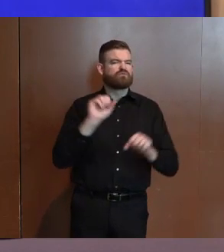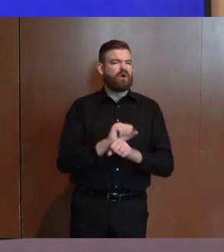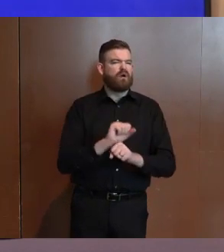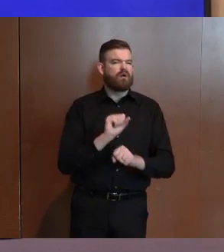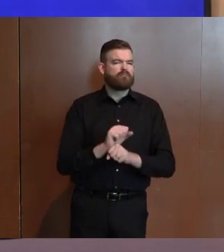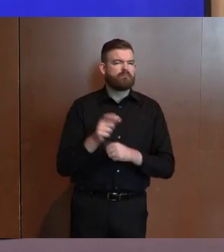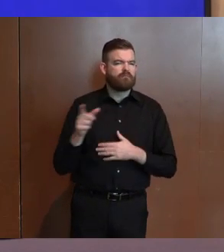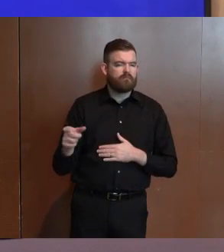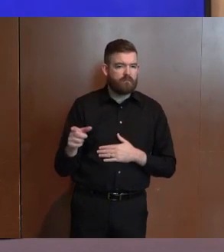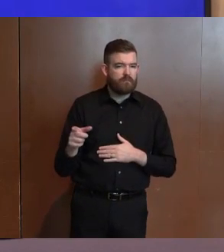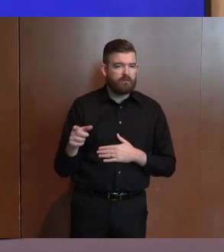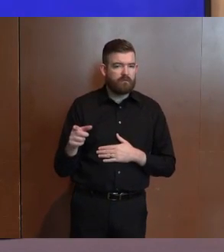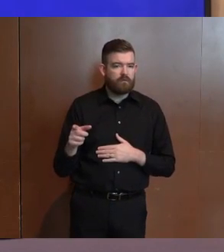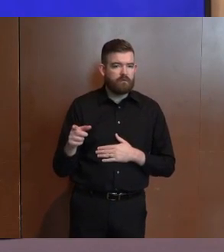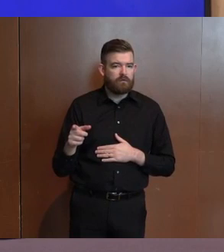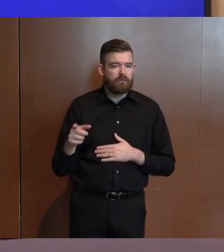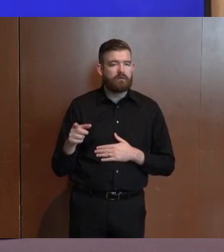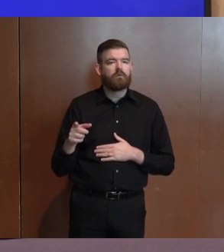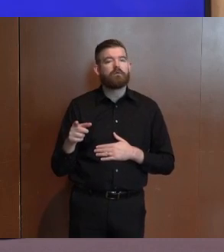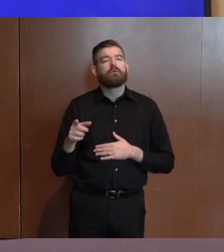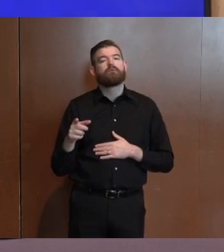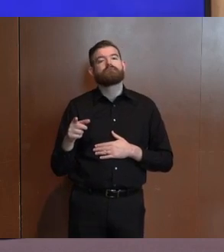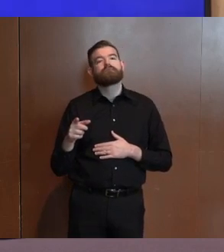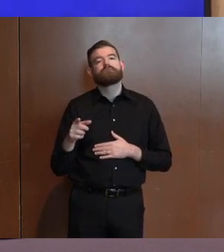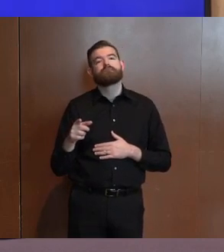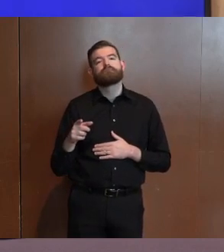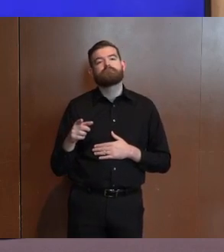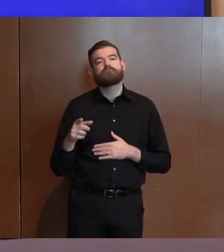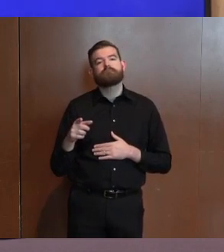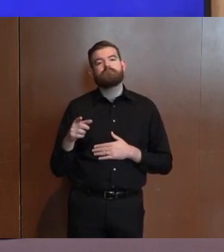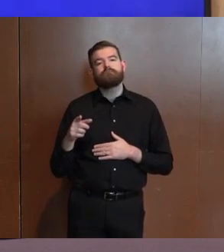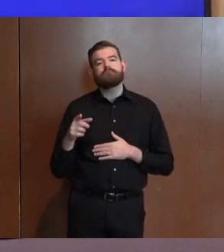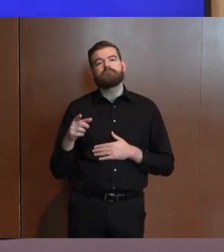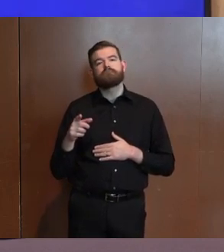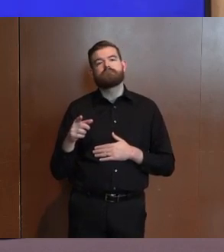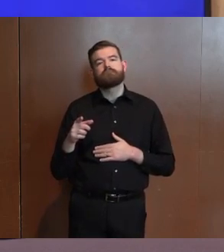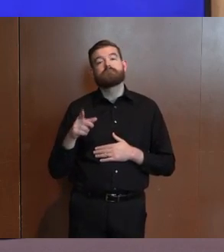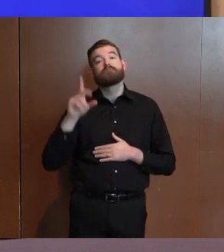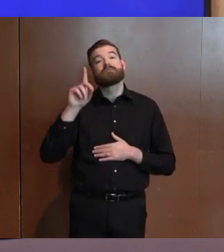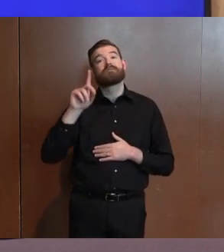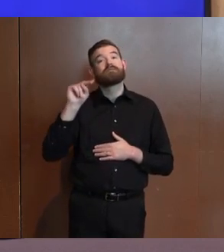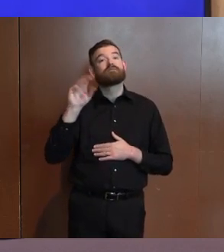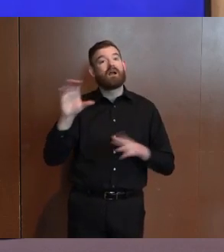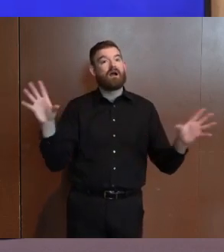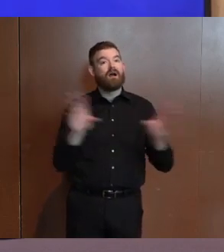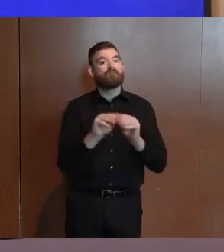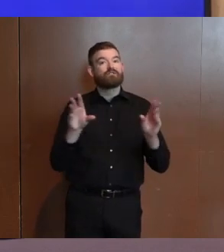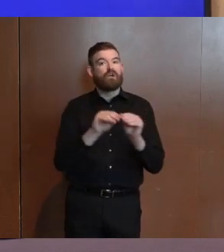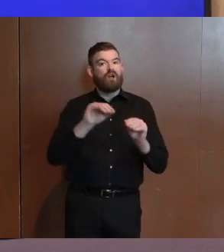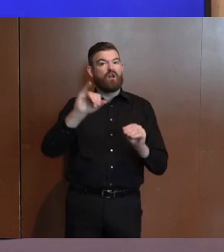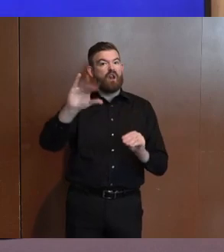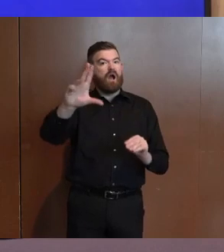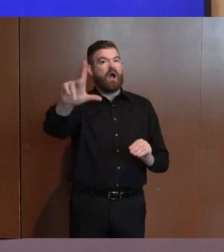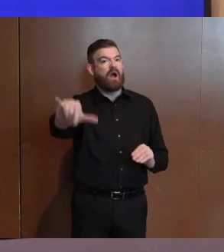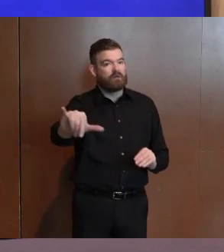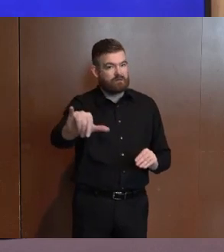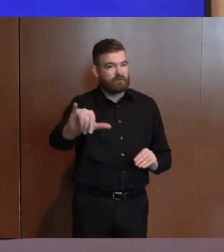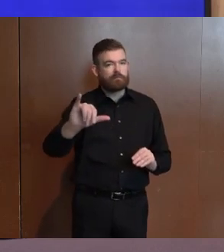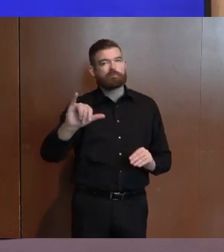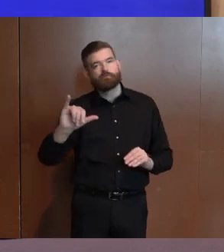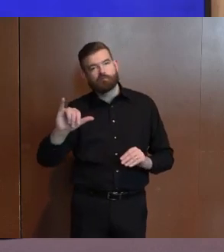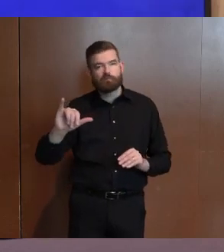not have to consider doing something with the convention in Milwaukee. I don't see how you get around it when you've got the Olympics getting postponed,